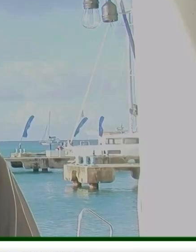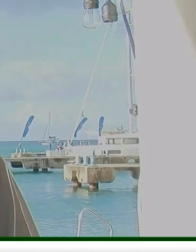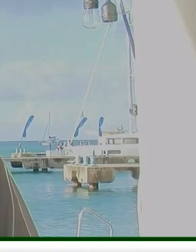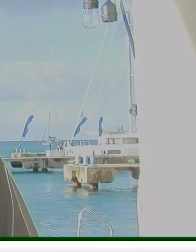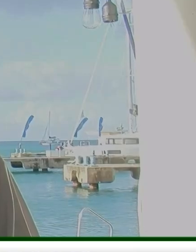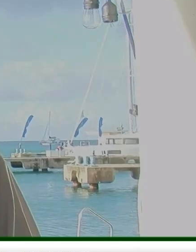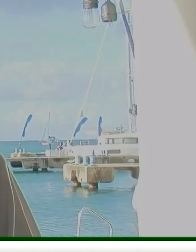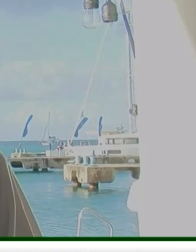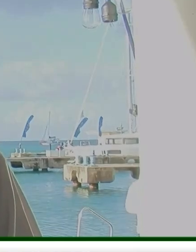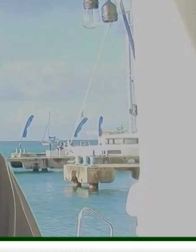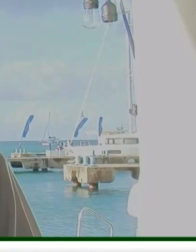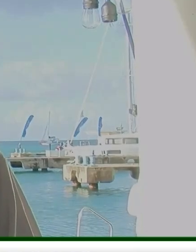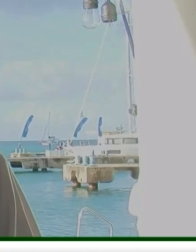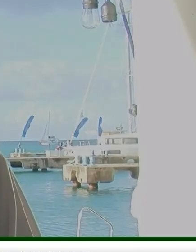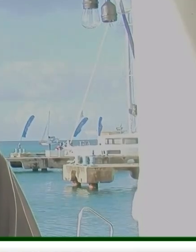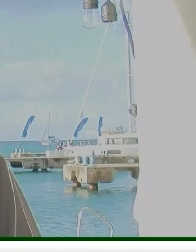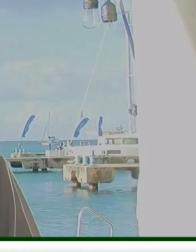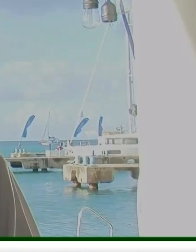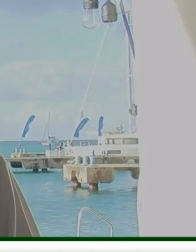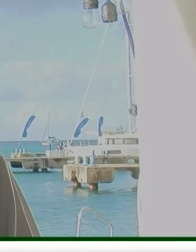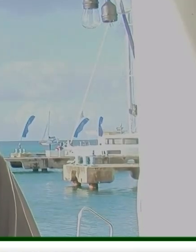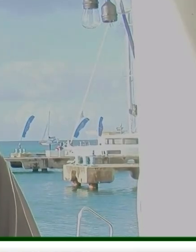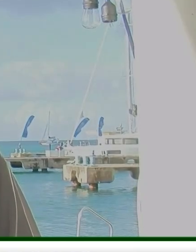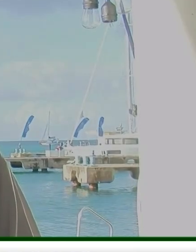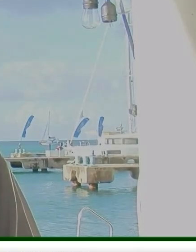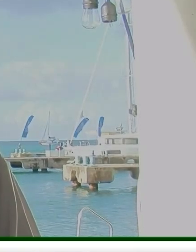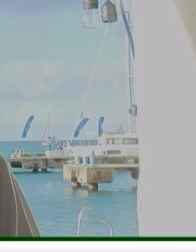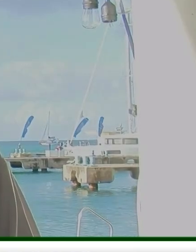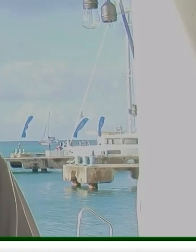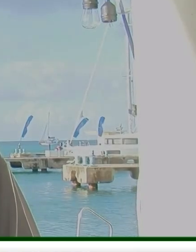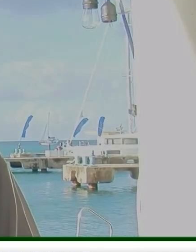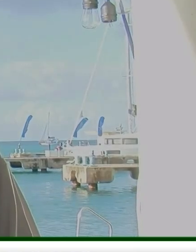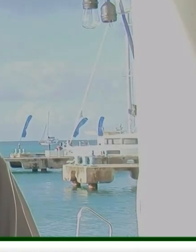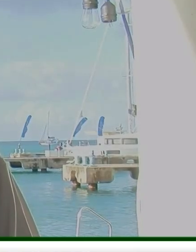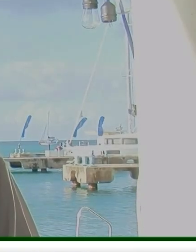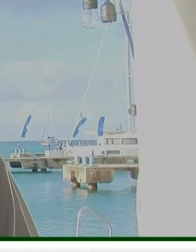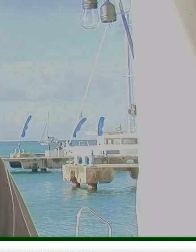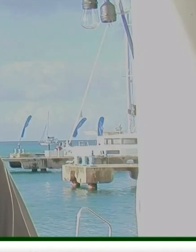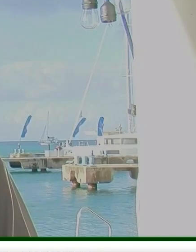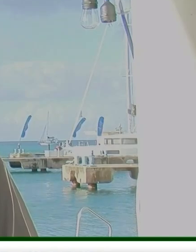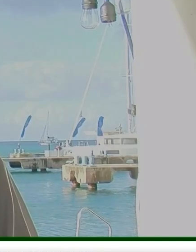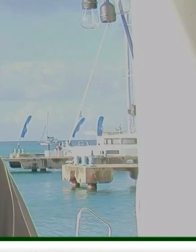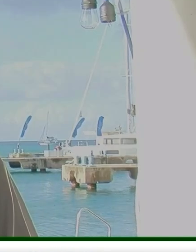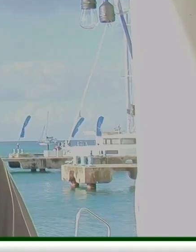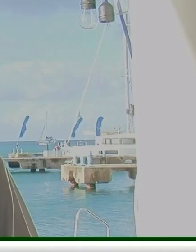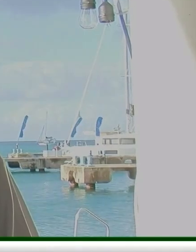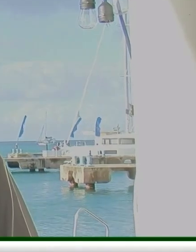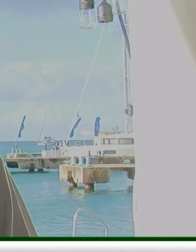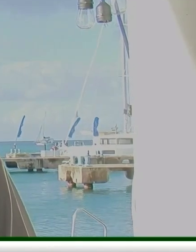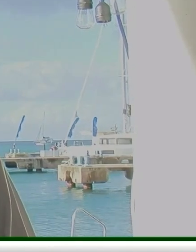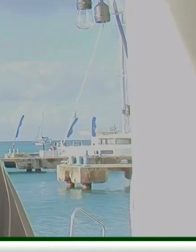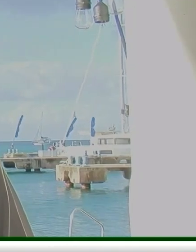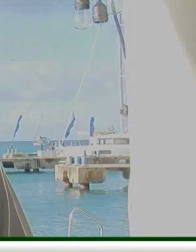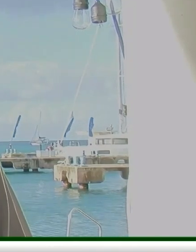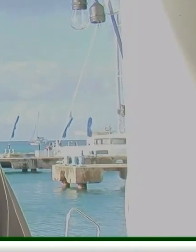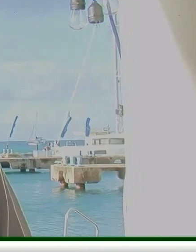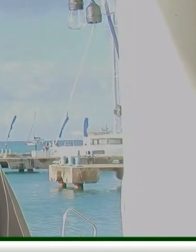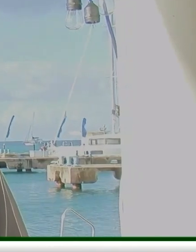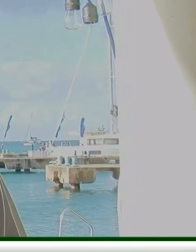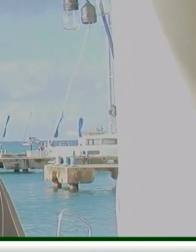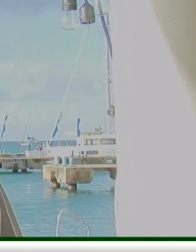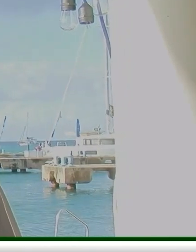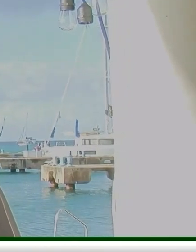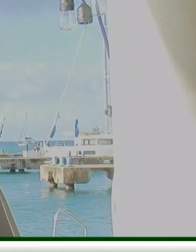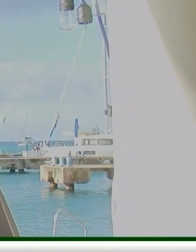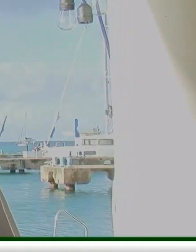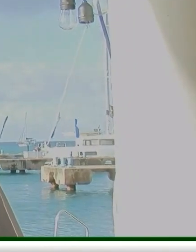the Caribbean, as well as some people coming in from North America and the UK for the tournament. We've had